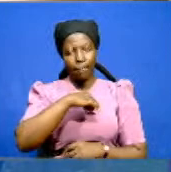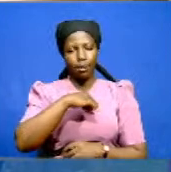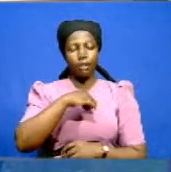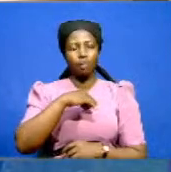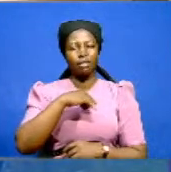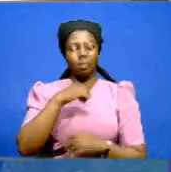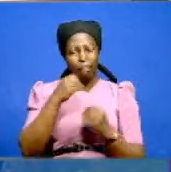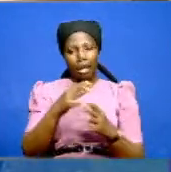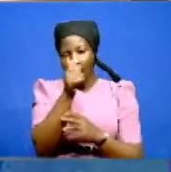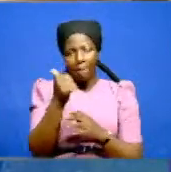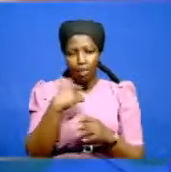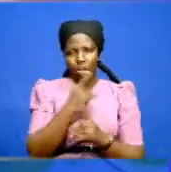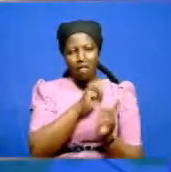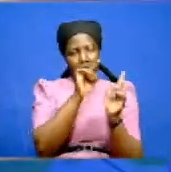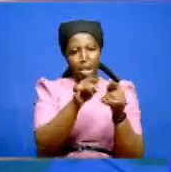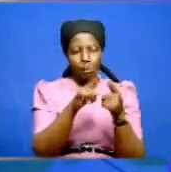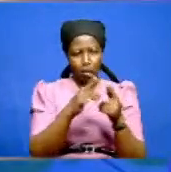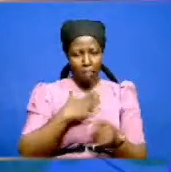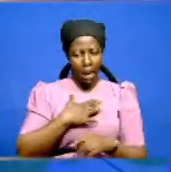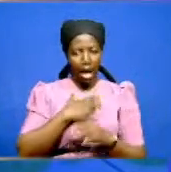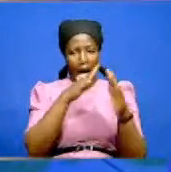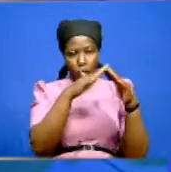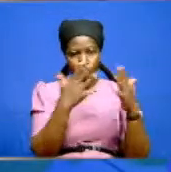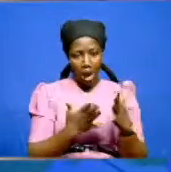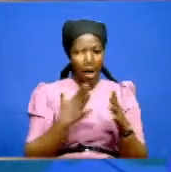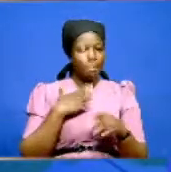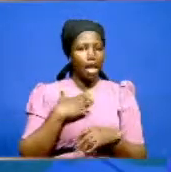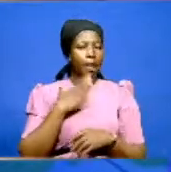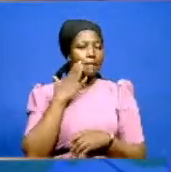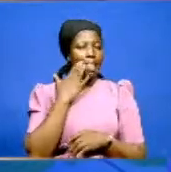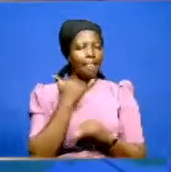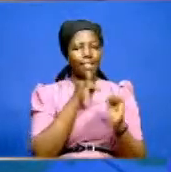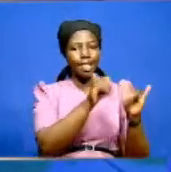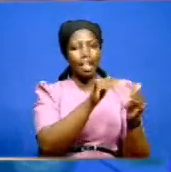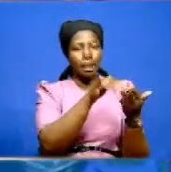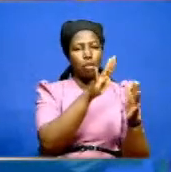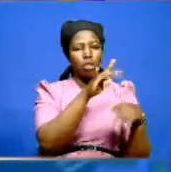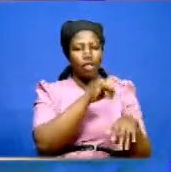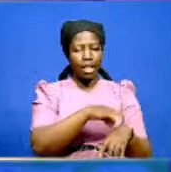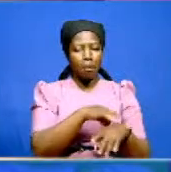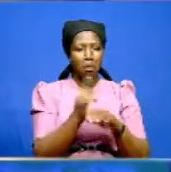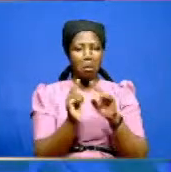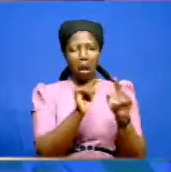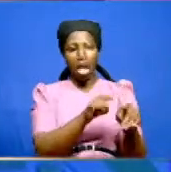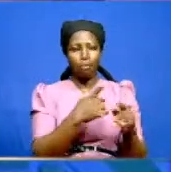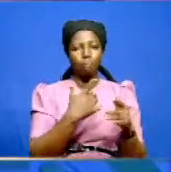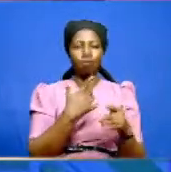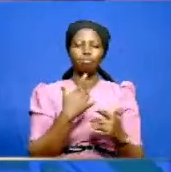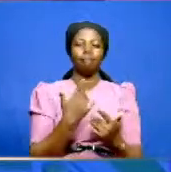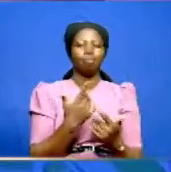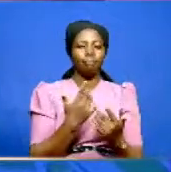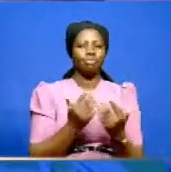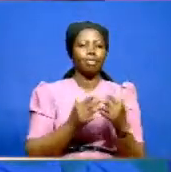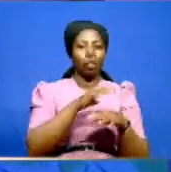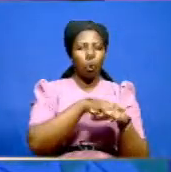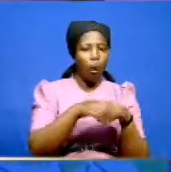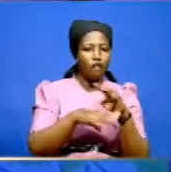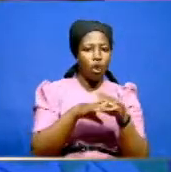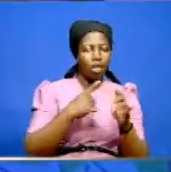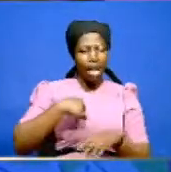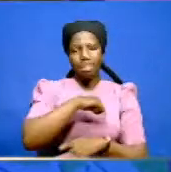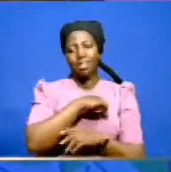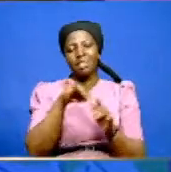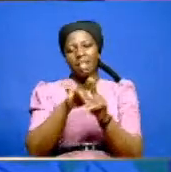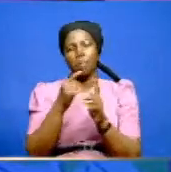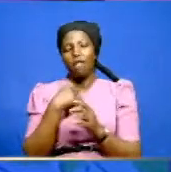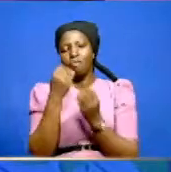Red Hill Road, where my mother has been most of the time, come and condole with us. There are many who have